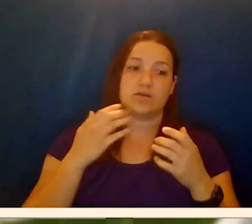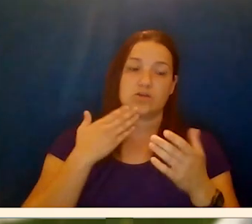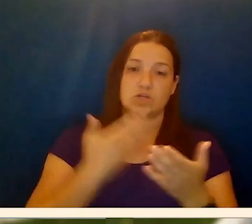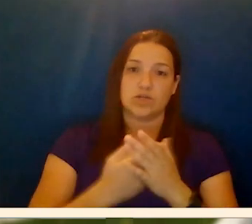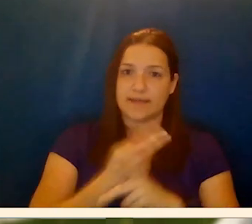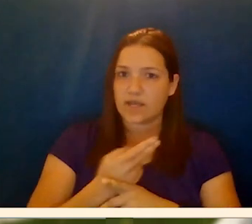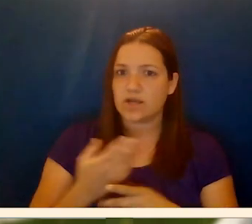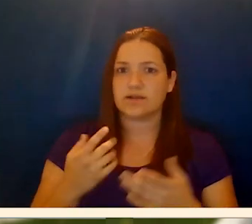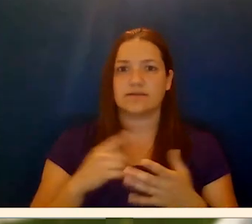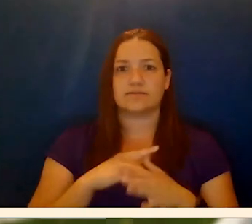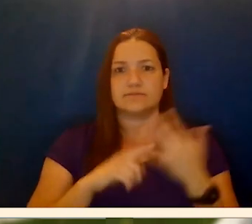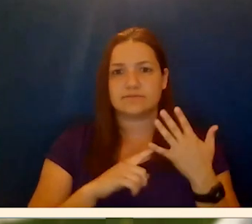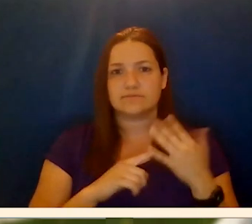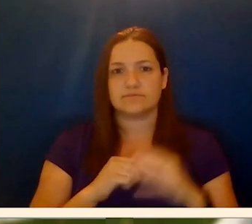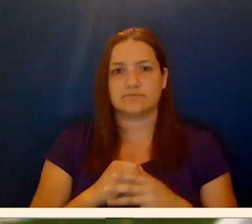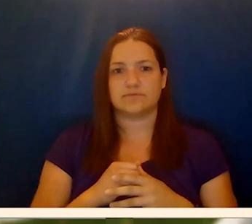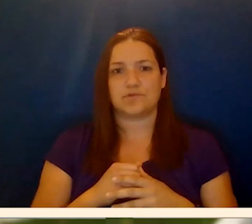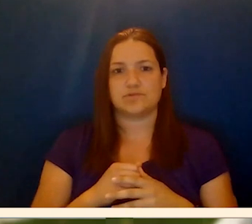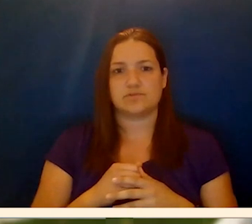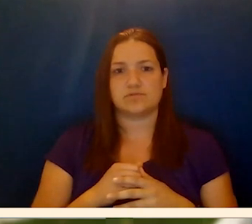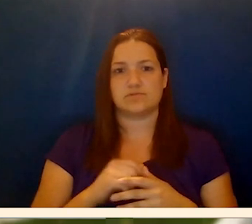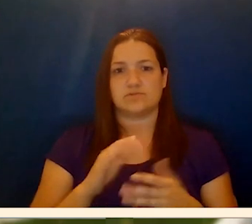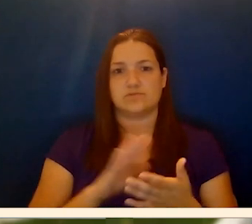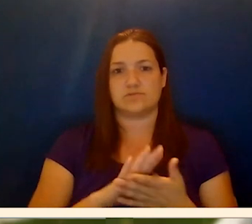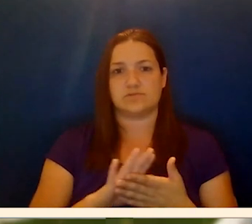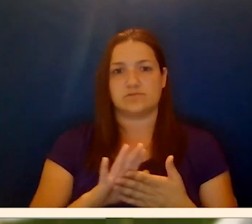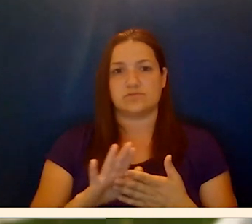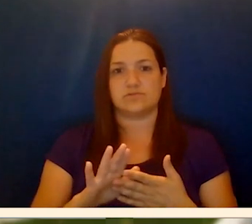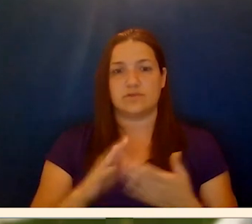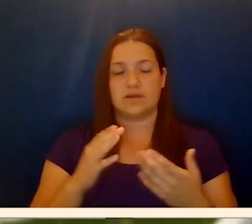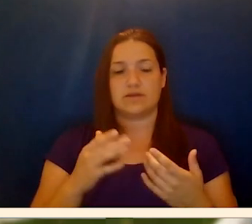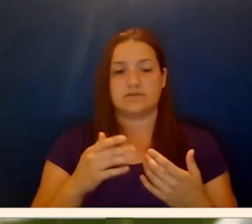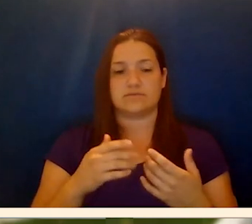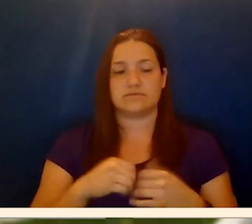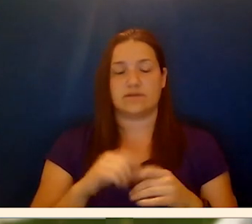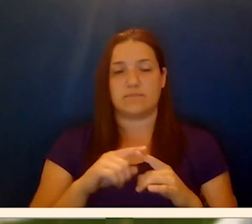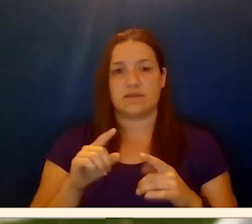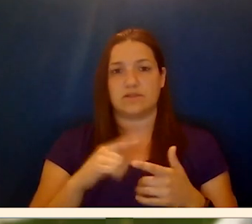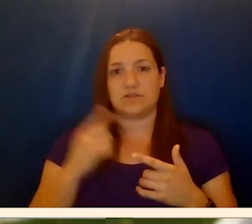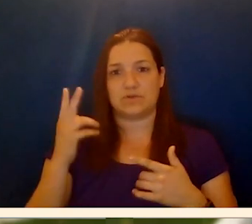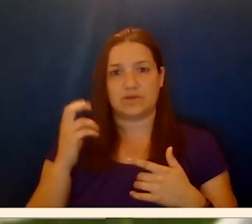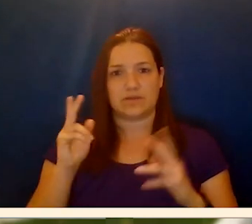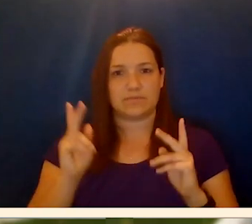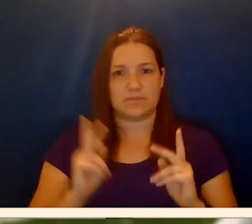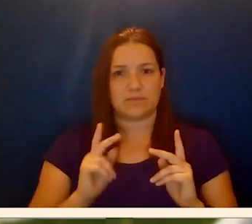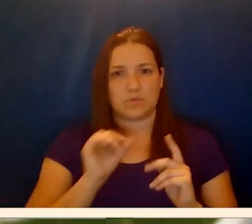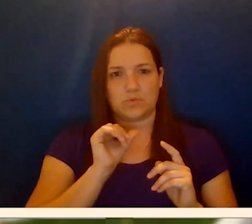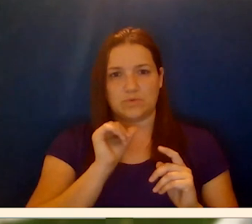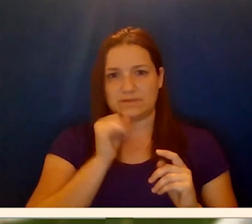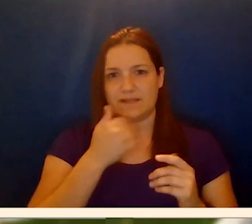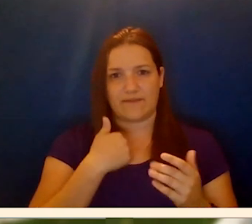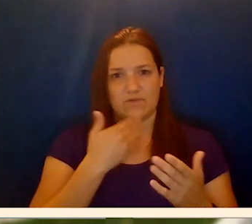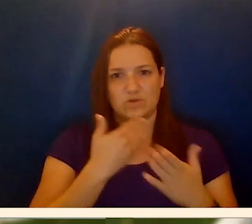care. And it's heartwarming to hear that. But then you hear from the person that didn't have a good experience.